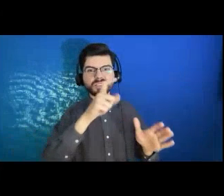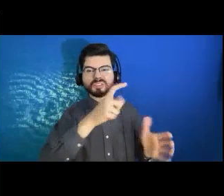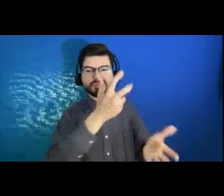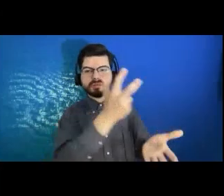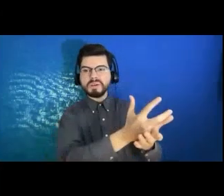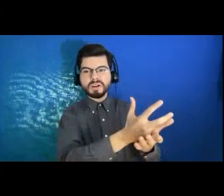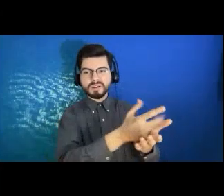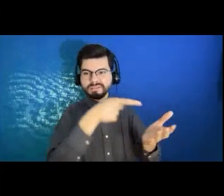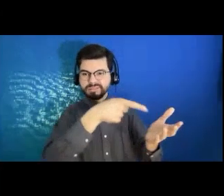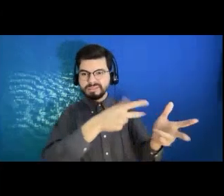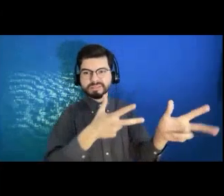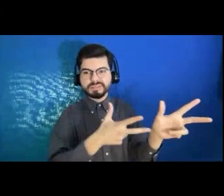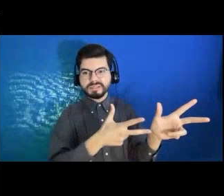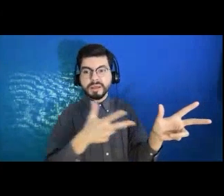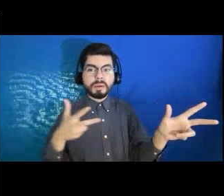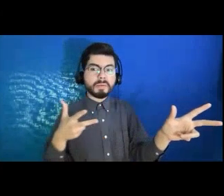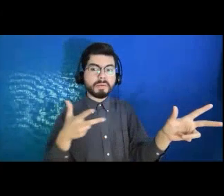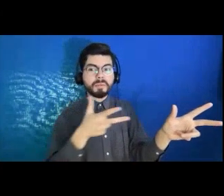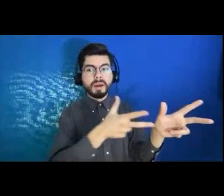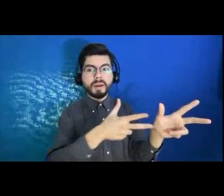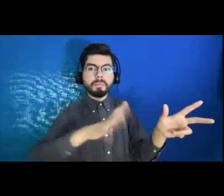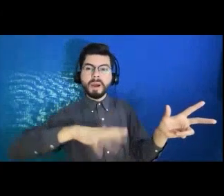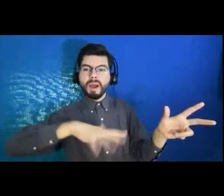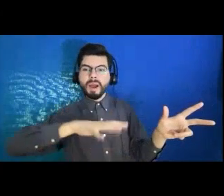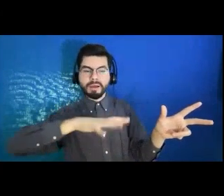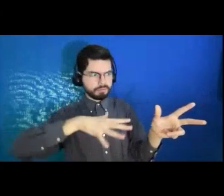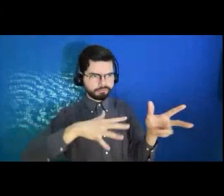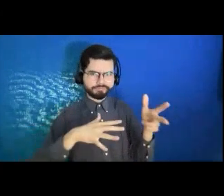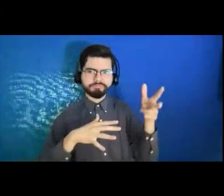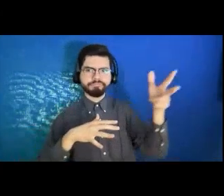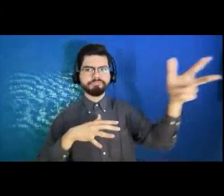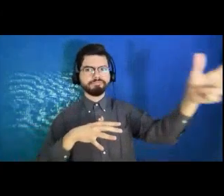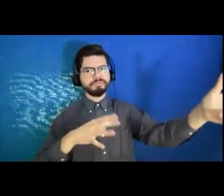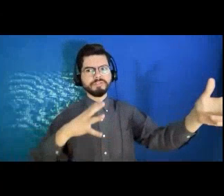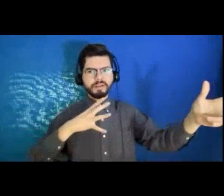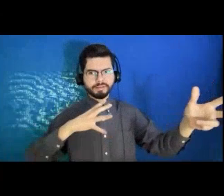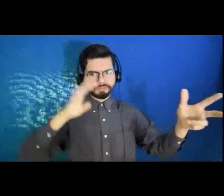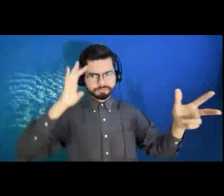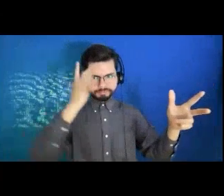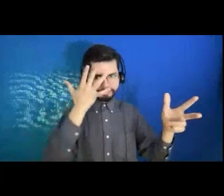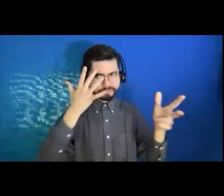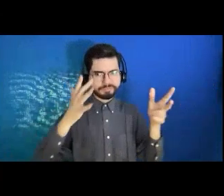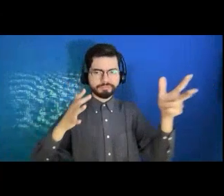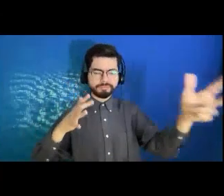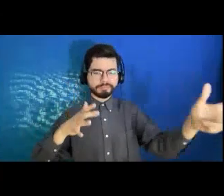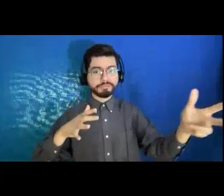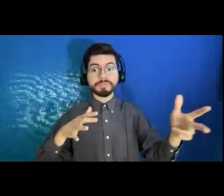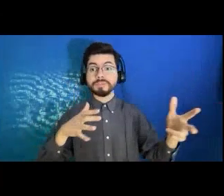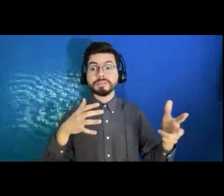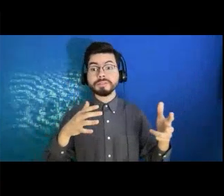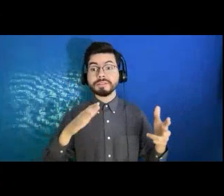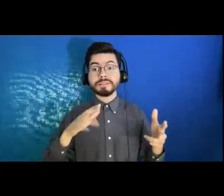pullout, and then we'd pull up right behind them again and shake the ground, and they just go. So it was kind of funny.